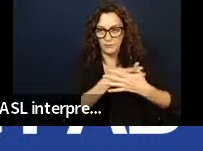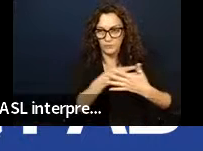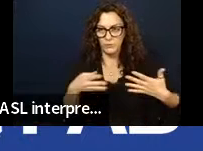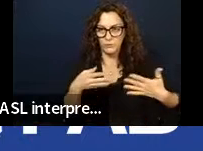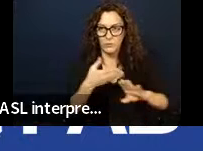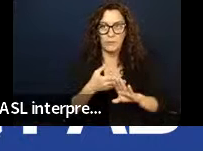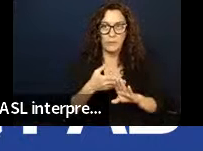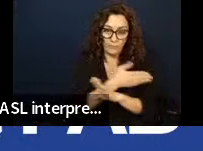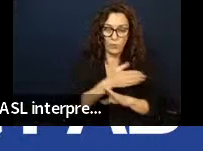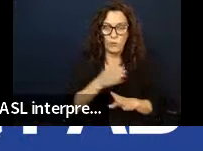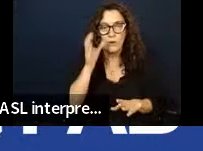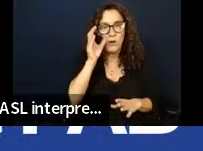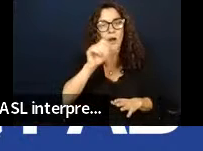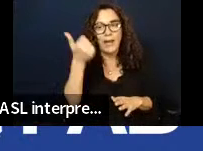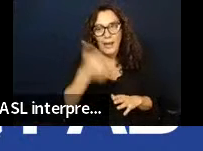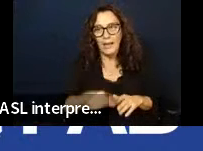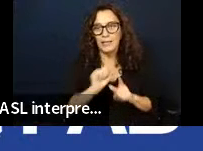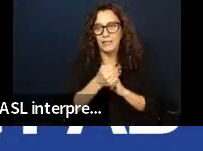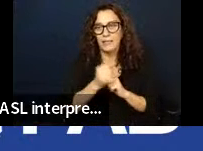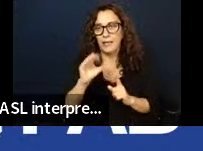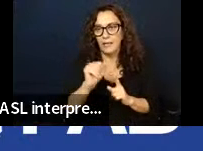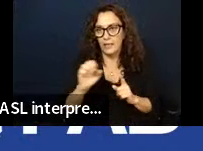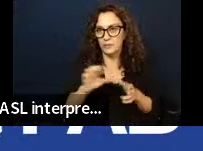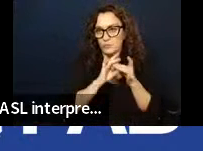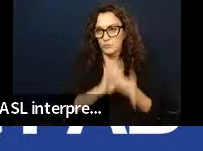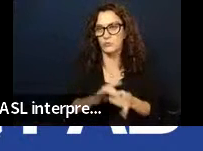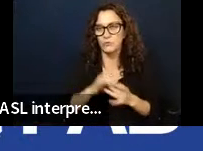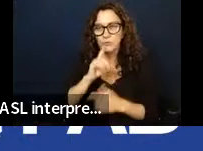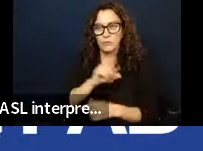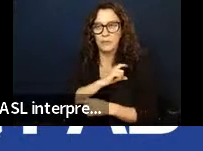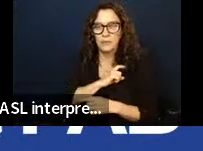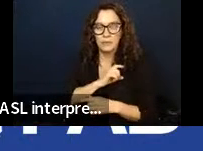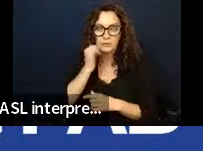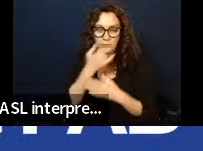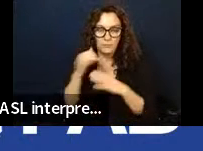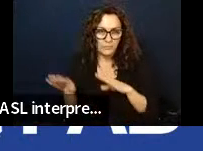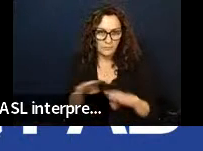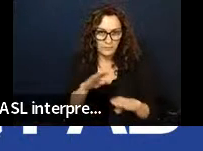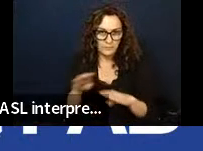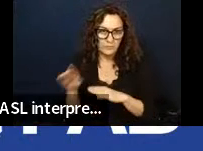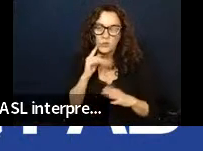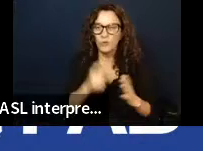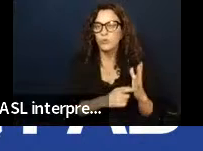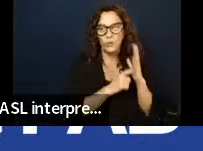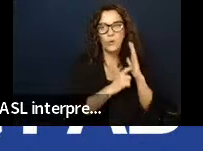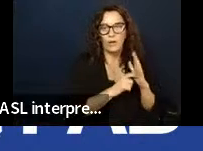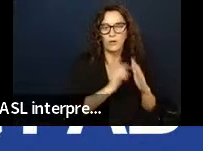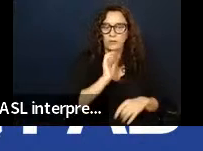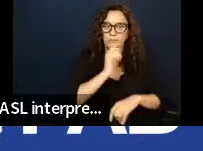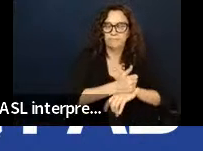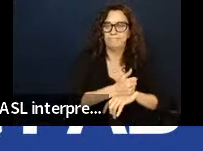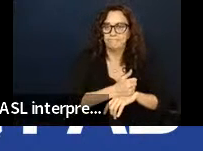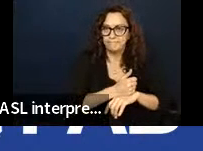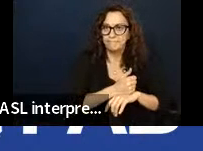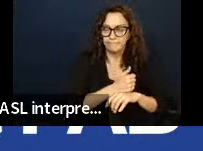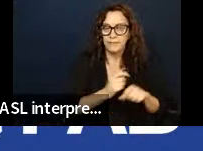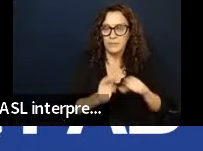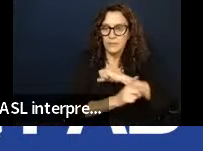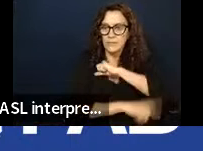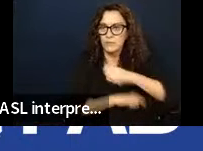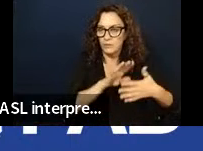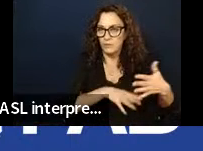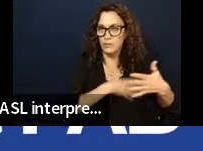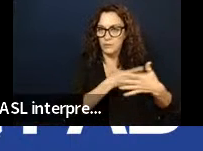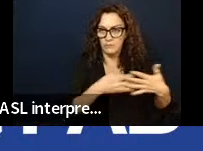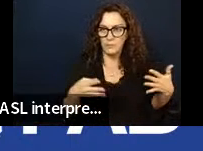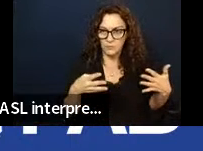the board hearing any cases of misconduct. So this is an essential function of the PAB, is to create this discipline